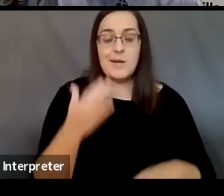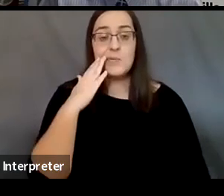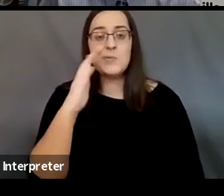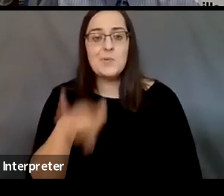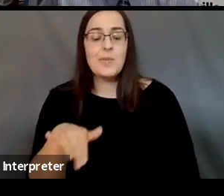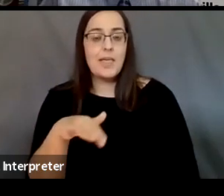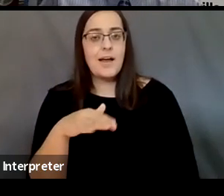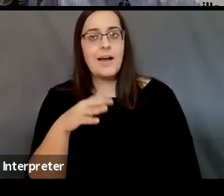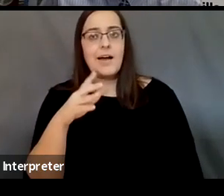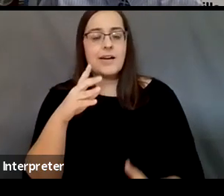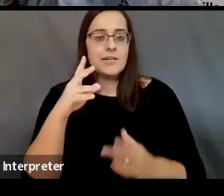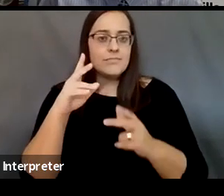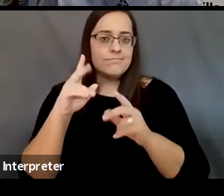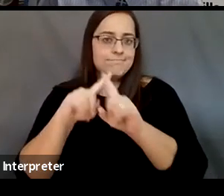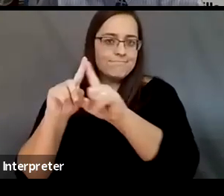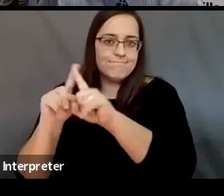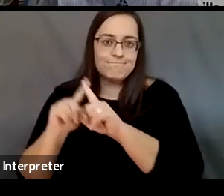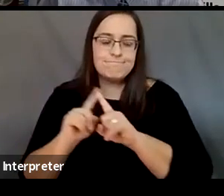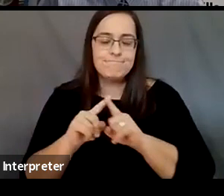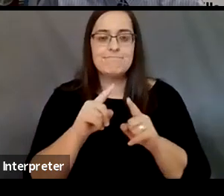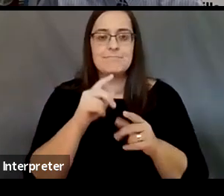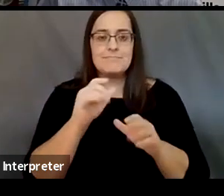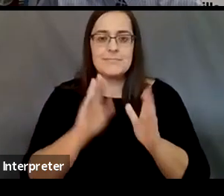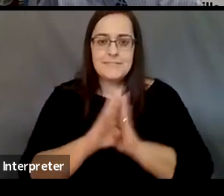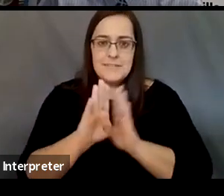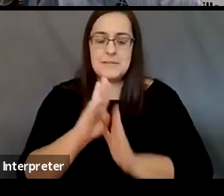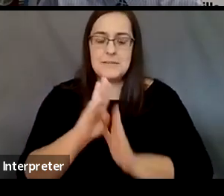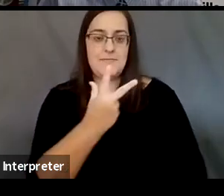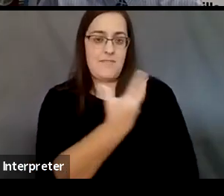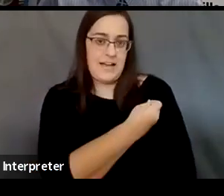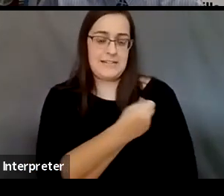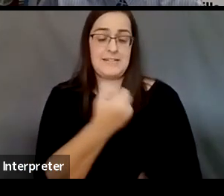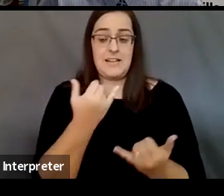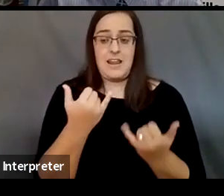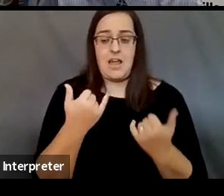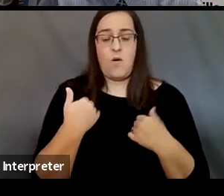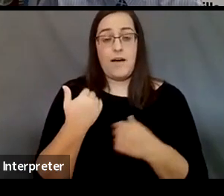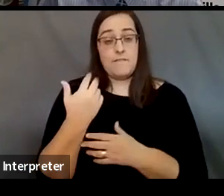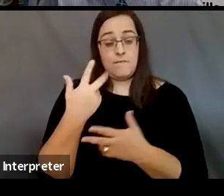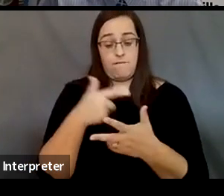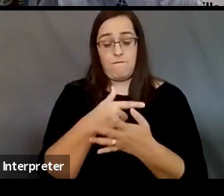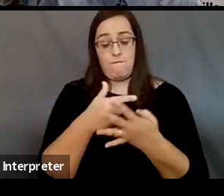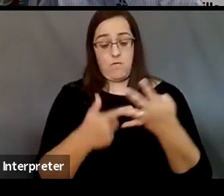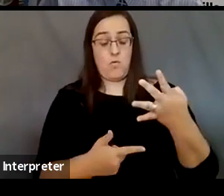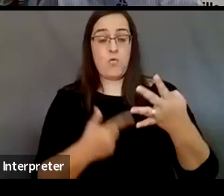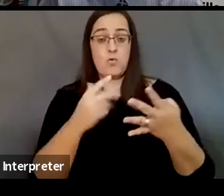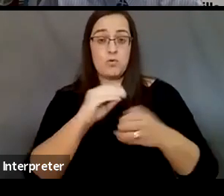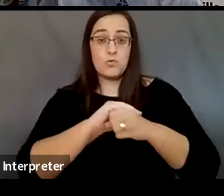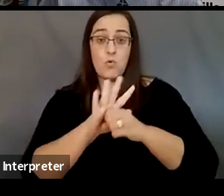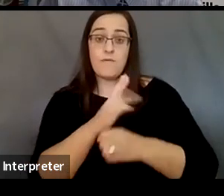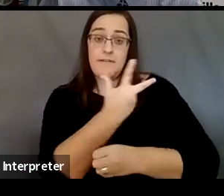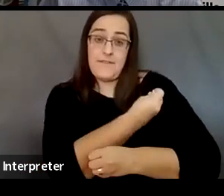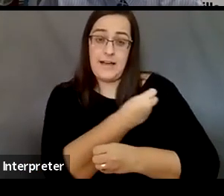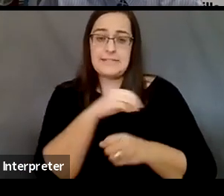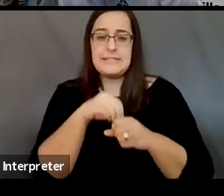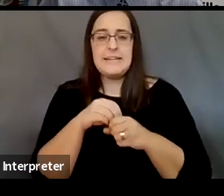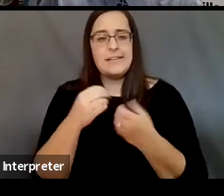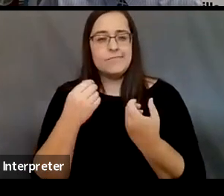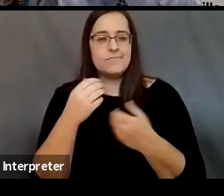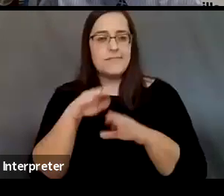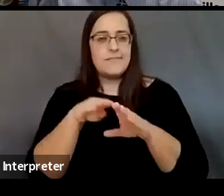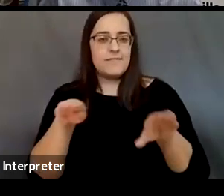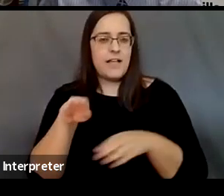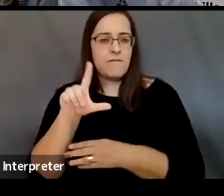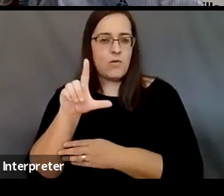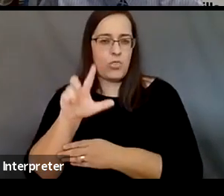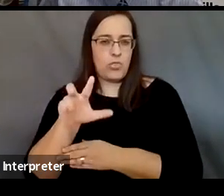strategy across the country. There are now 4 vaccines that are in phase 3 trials. And as Casie and Dr. Weis mentioned, and